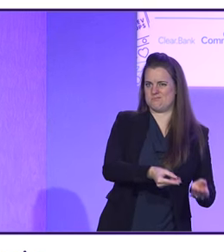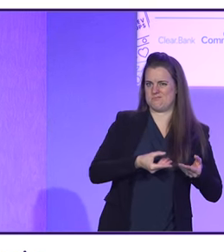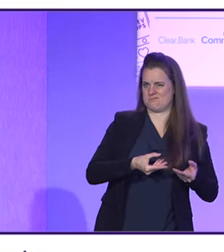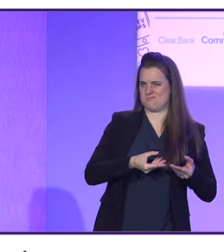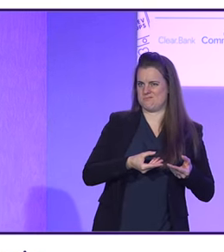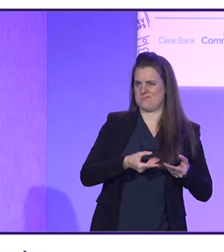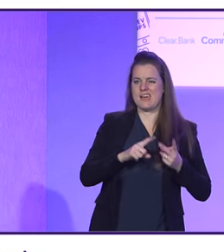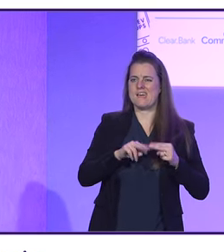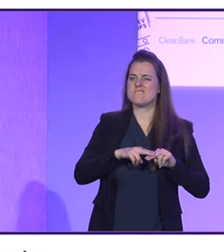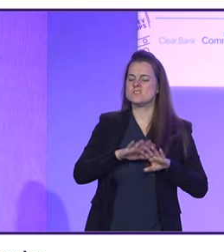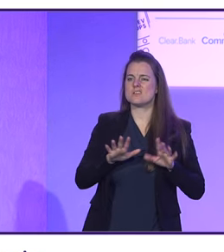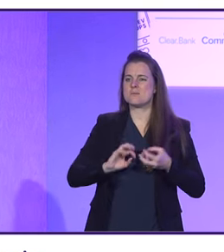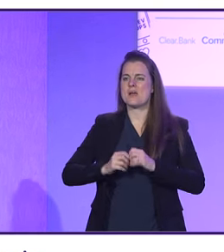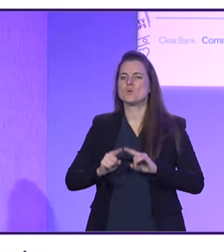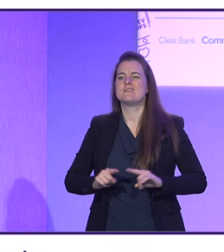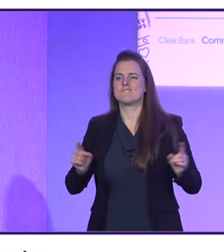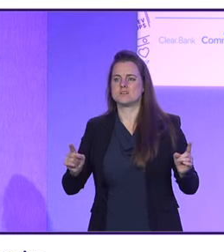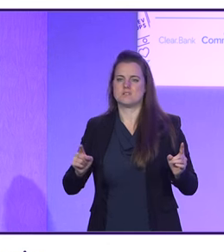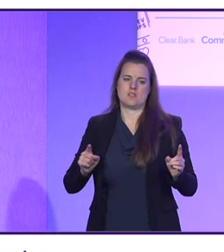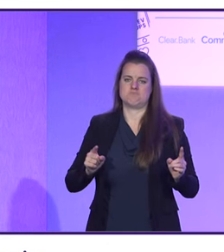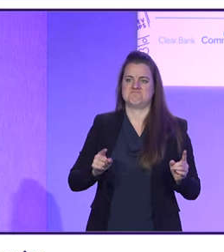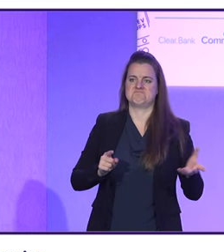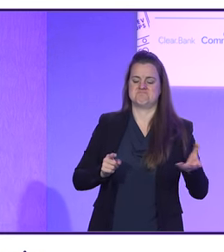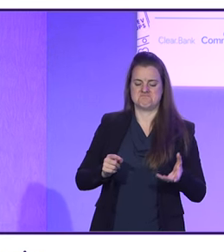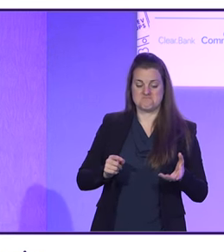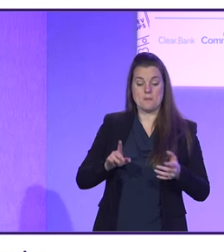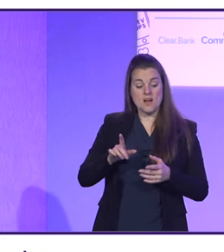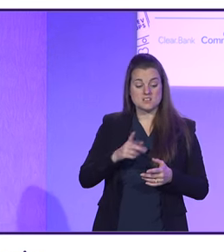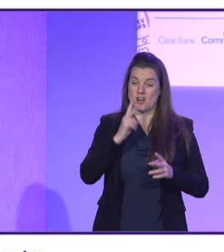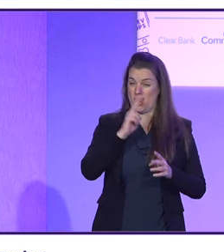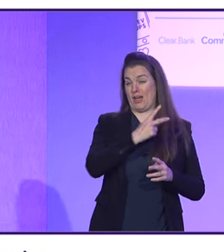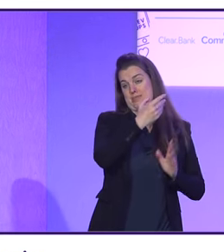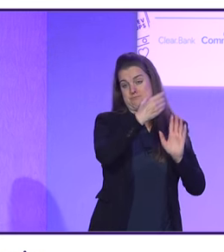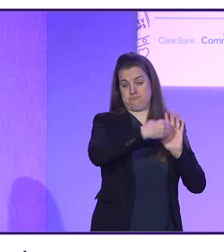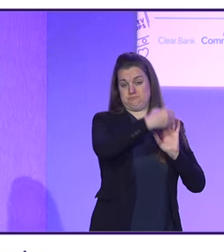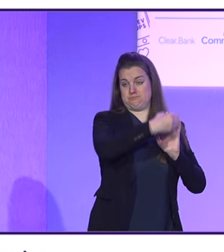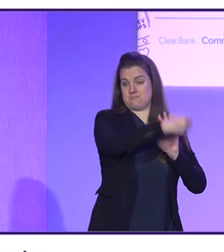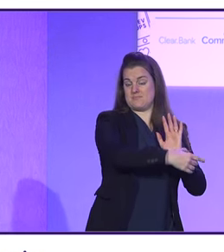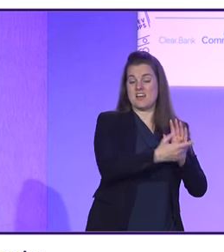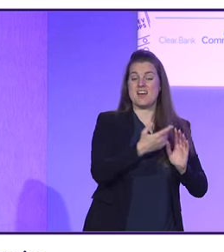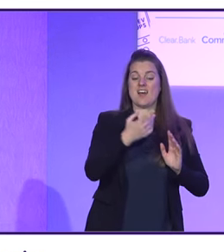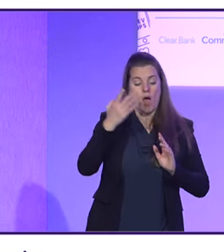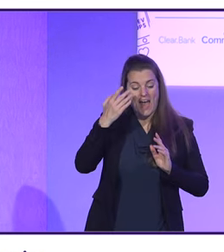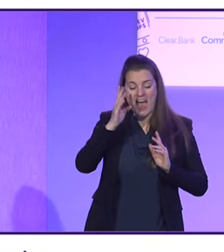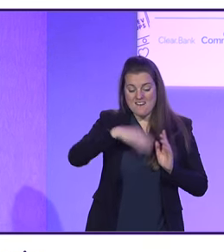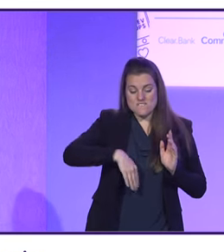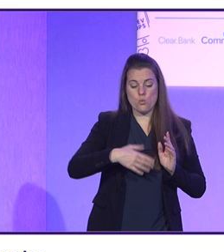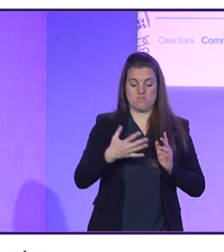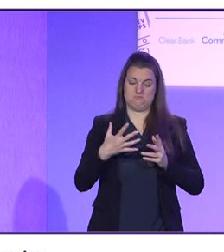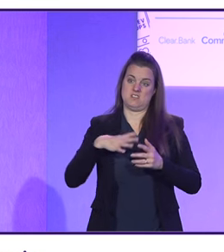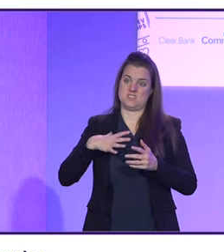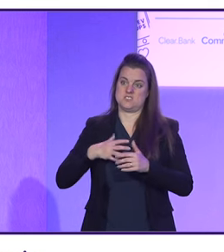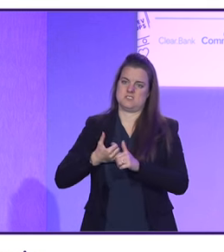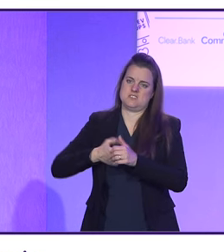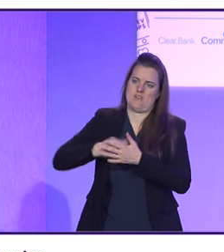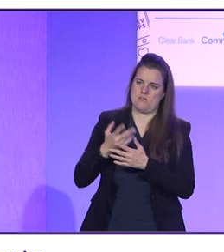get. And any modern software delivery organization requires this today, right? You require test environments, observability, support, and if you call sales, pick